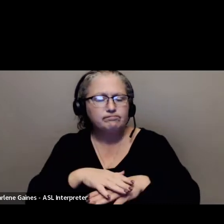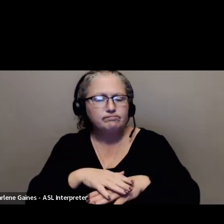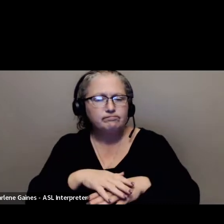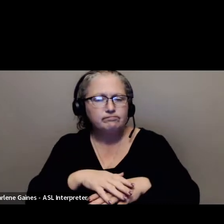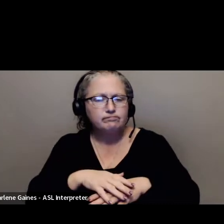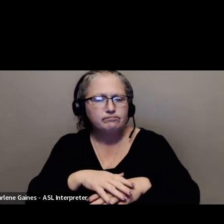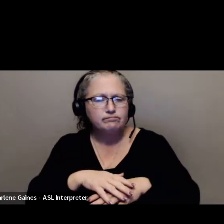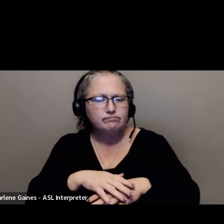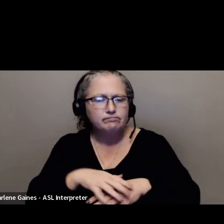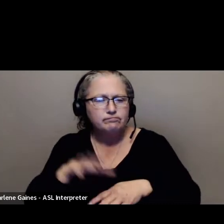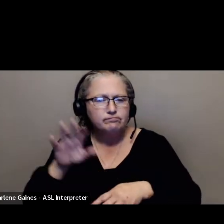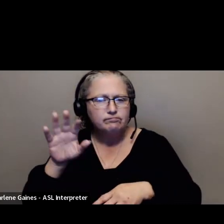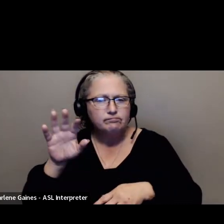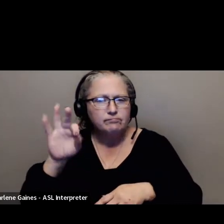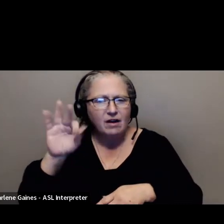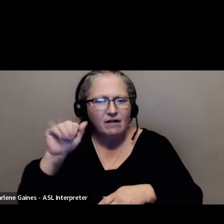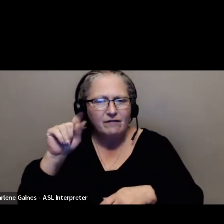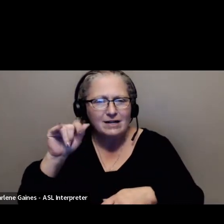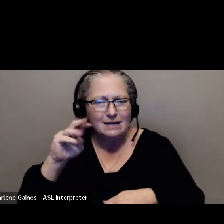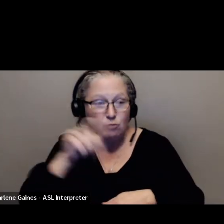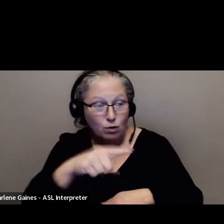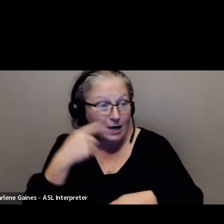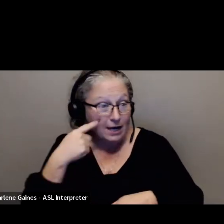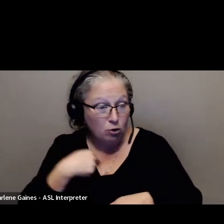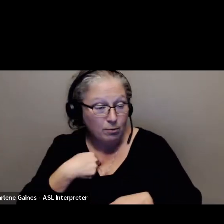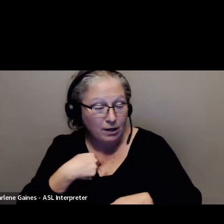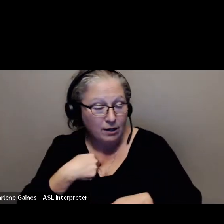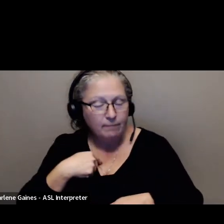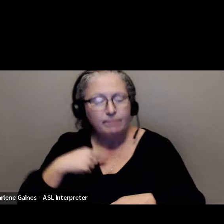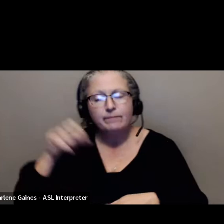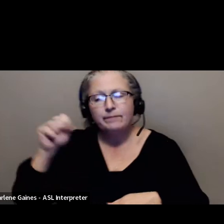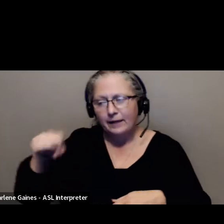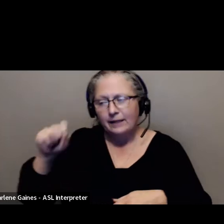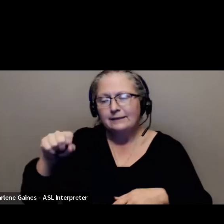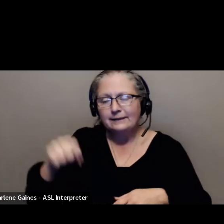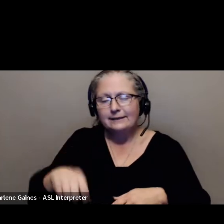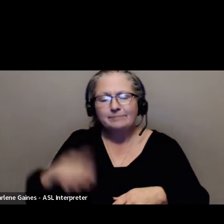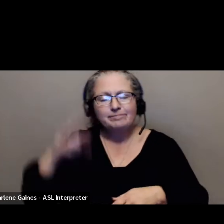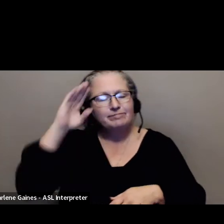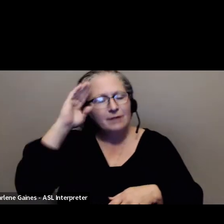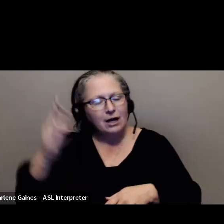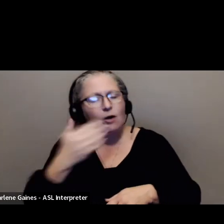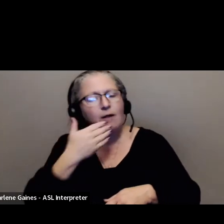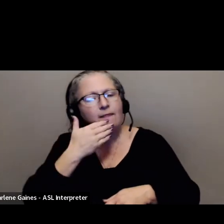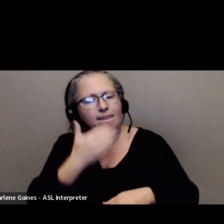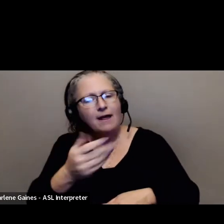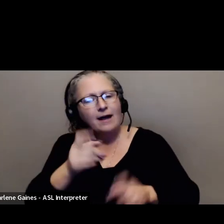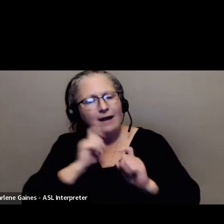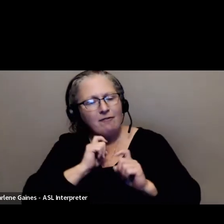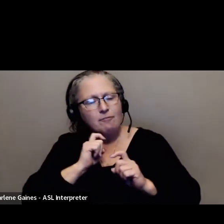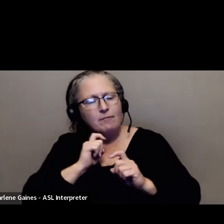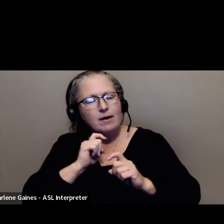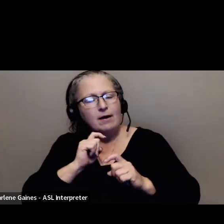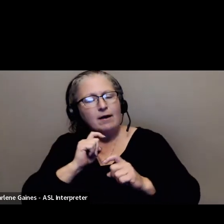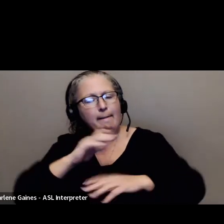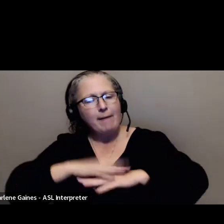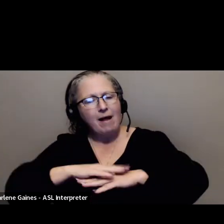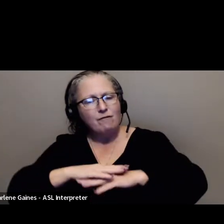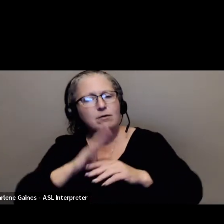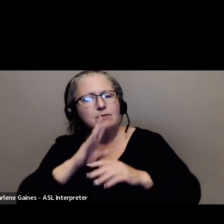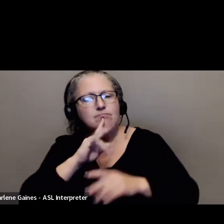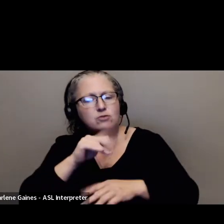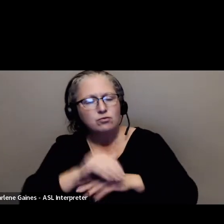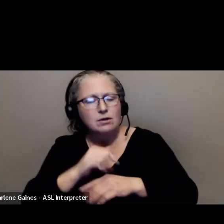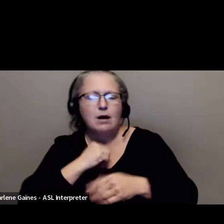Fatima? Hi, can you guys hear me? Yes. Hello, thank you for giving me the platform to speak tonight. I